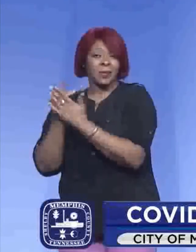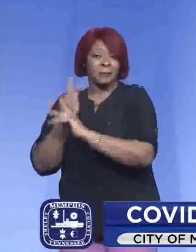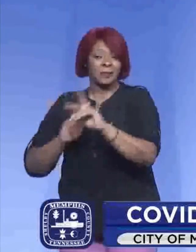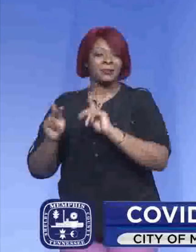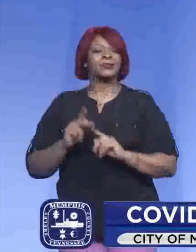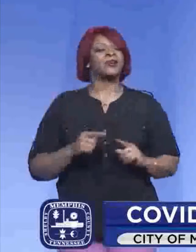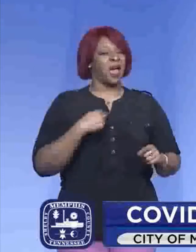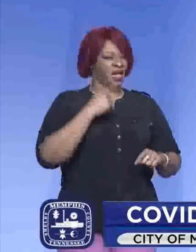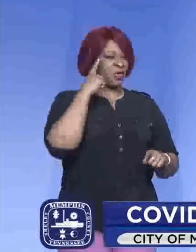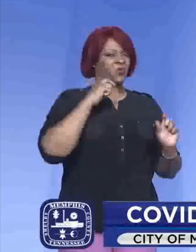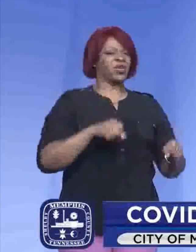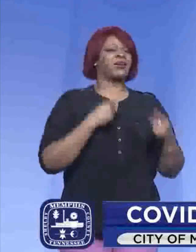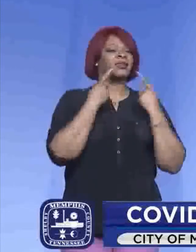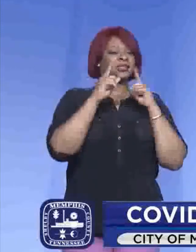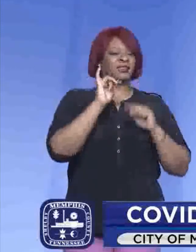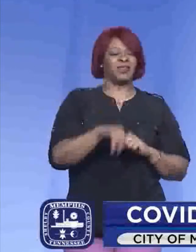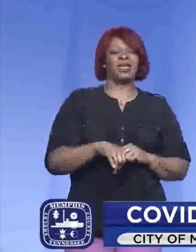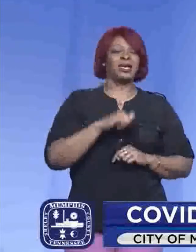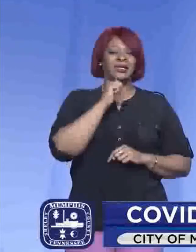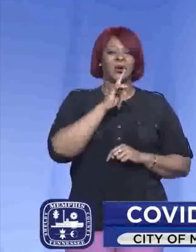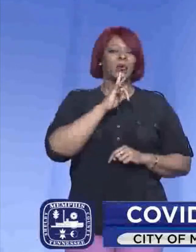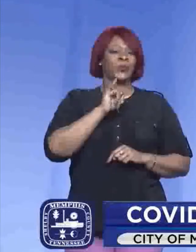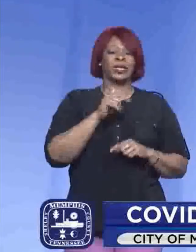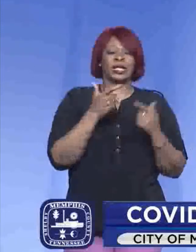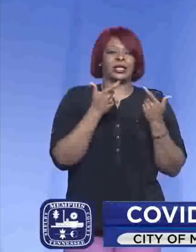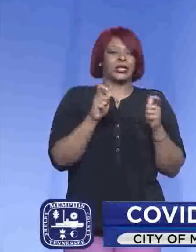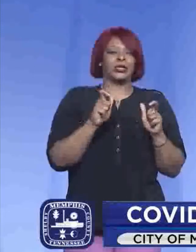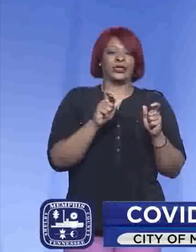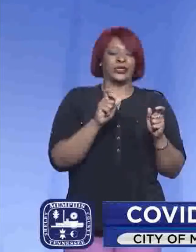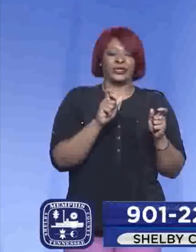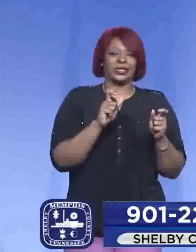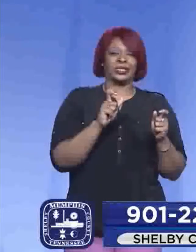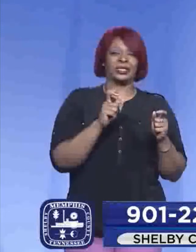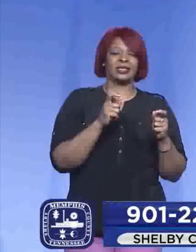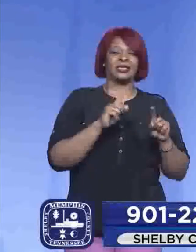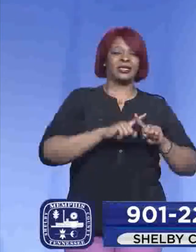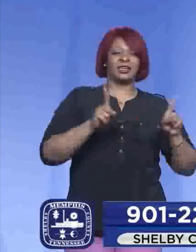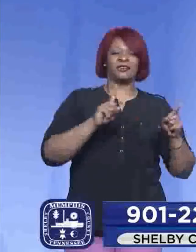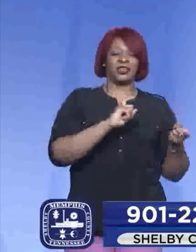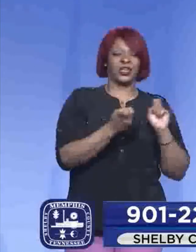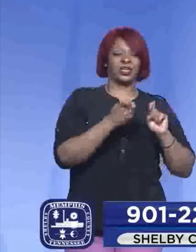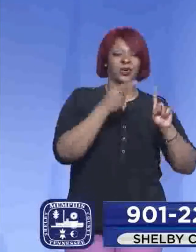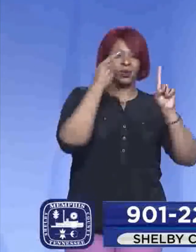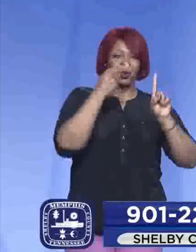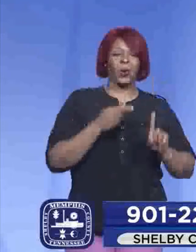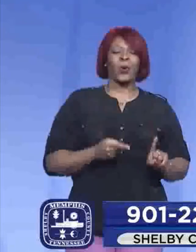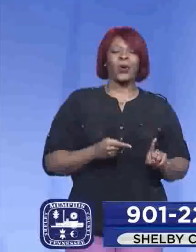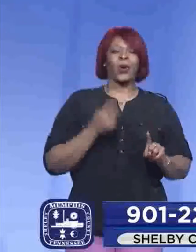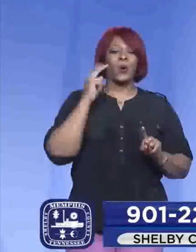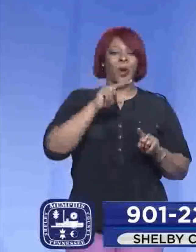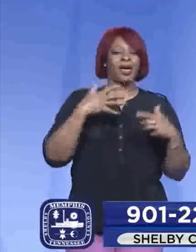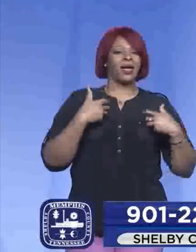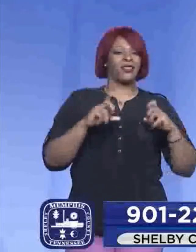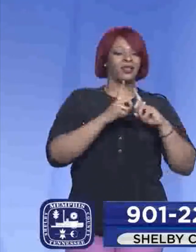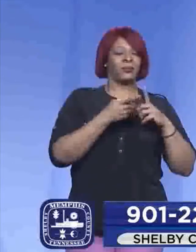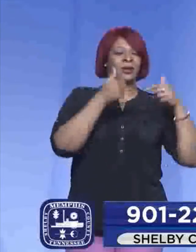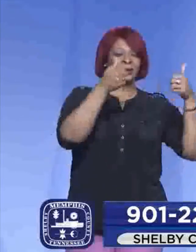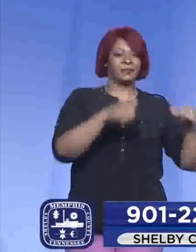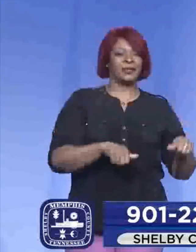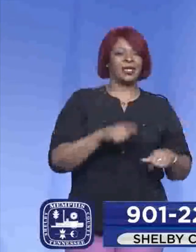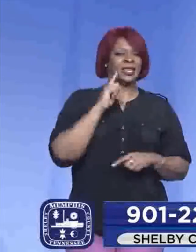We can achieve it. It's not really a significantly changed goal. If you watch what the health department puts out, David,